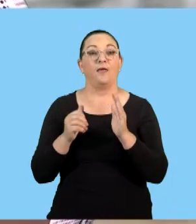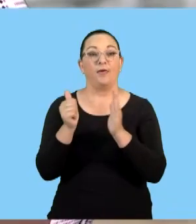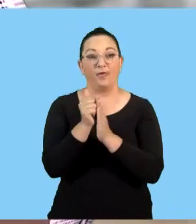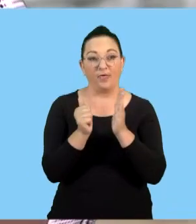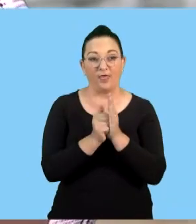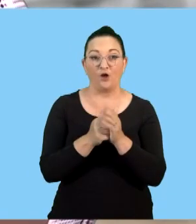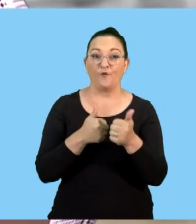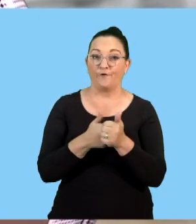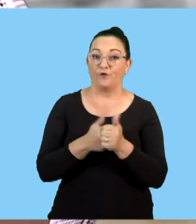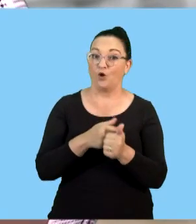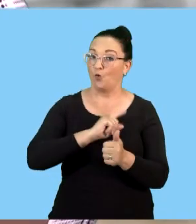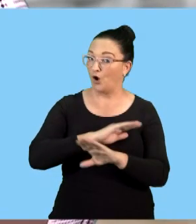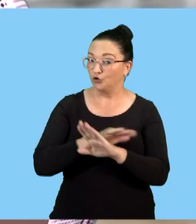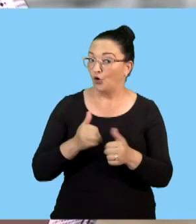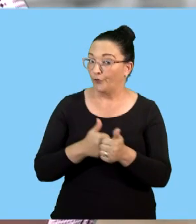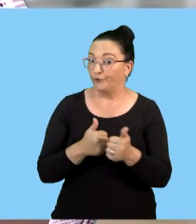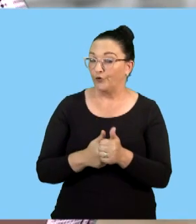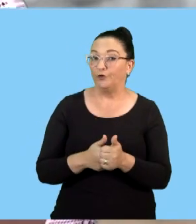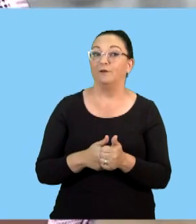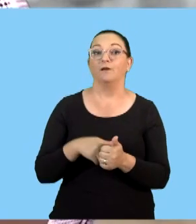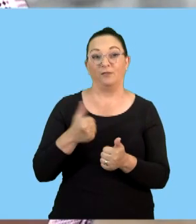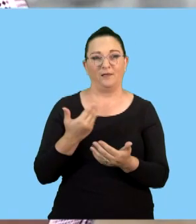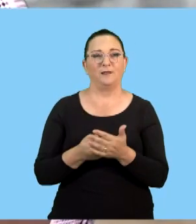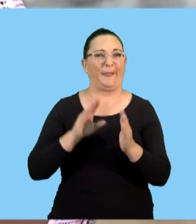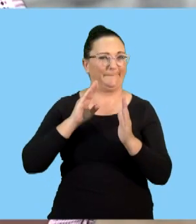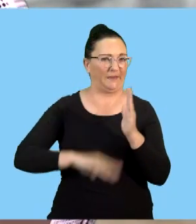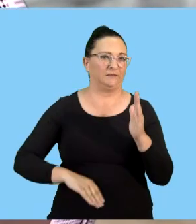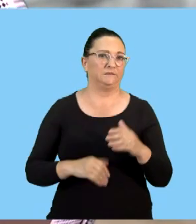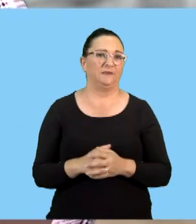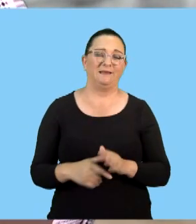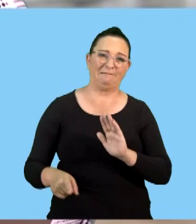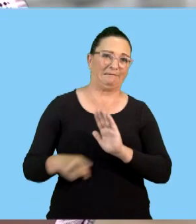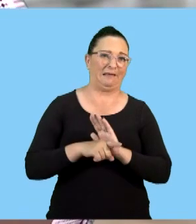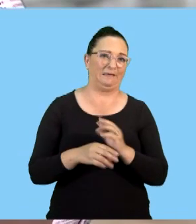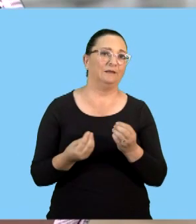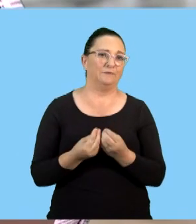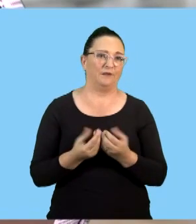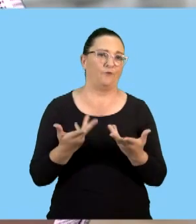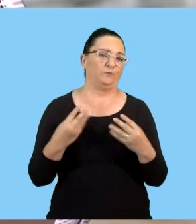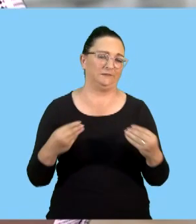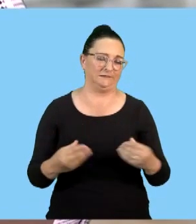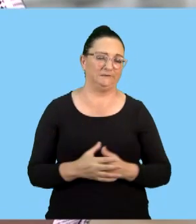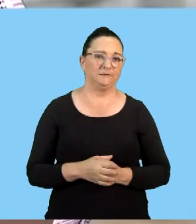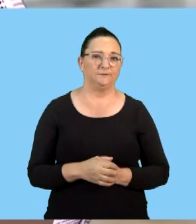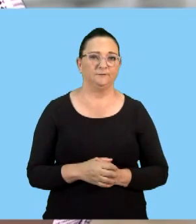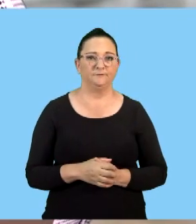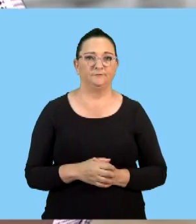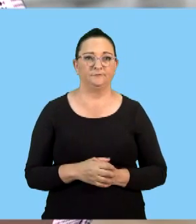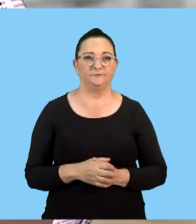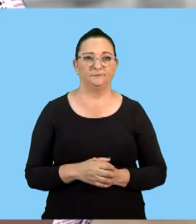any legislation for that matter, because should we not comply, then there are penalties, and which is a bad thing. It's a negative thing for our